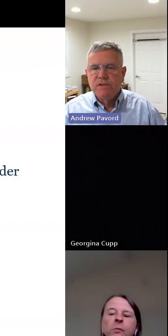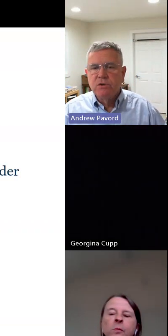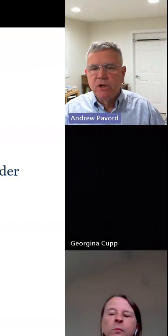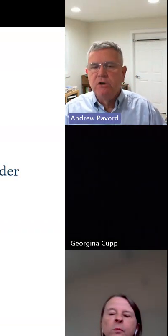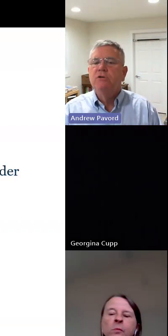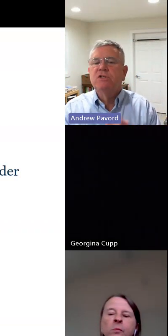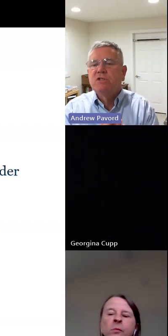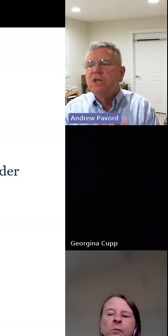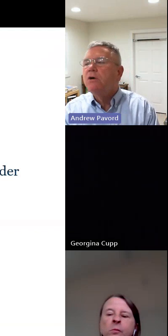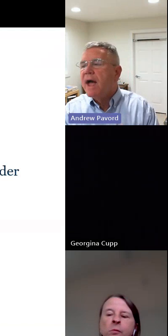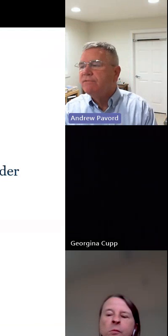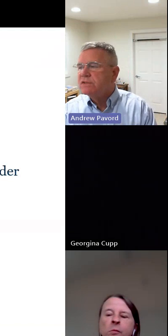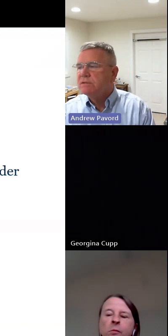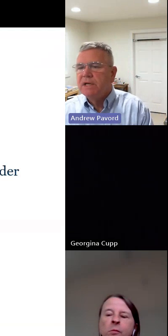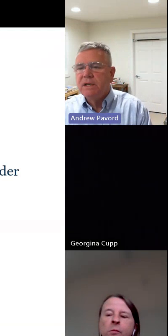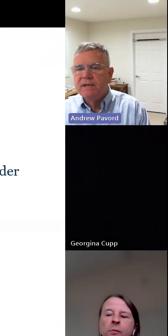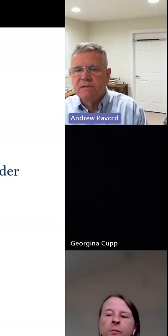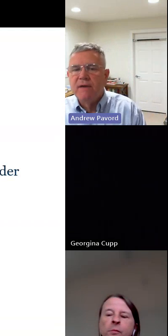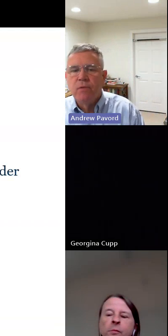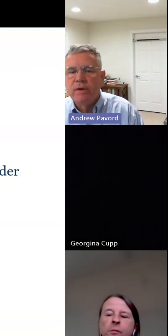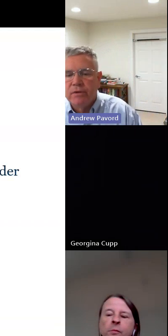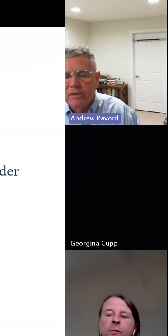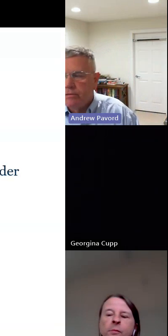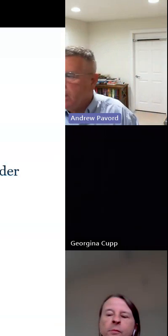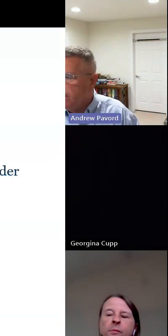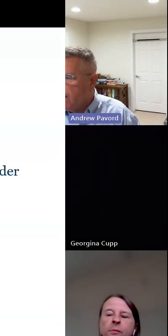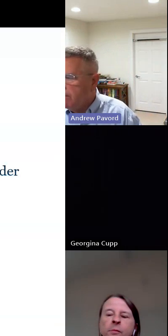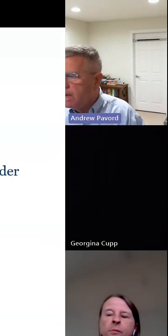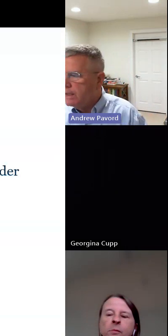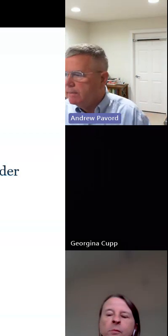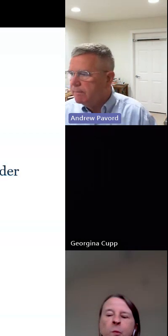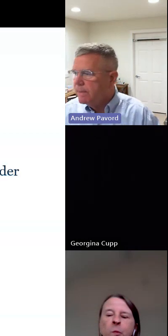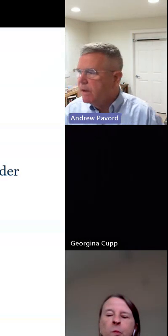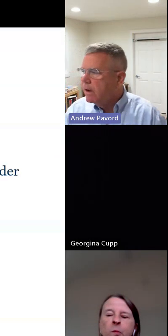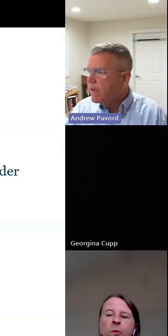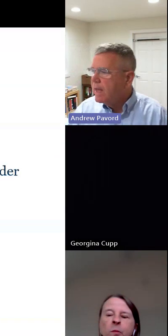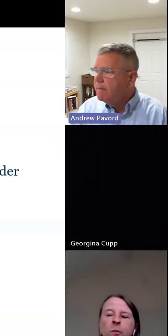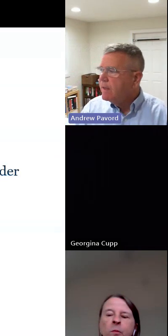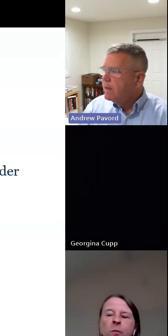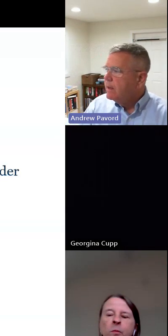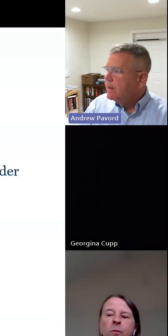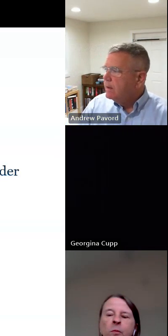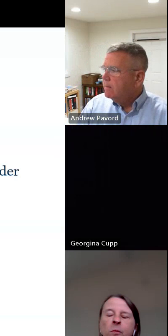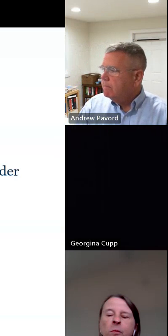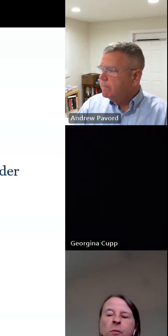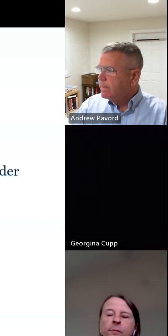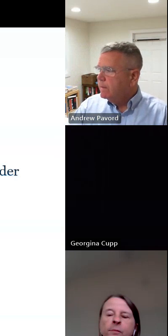end of the fiscal year, you still have to submit an SF-133 on that money. Okay.